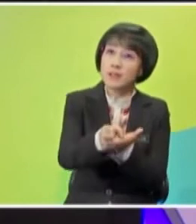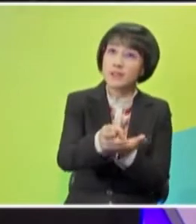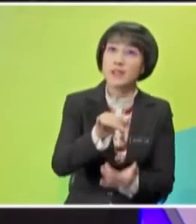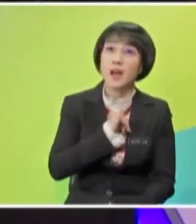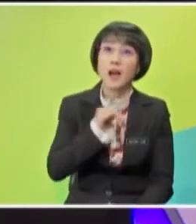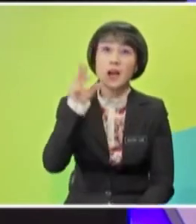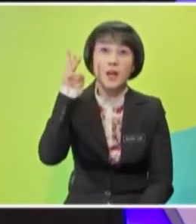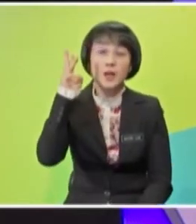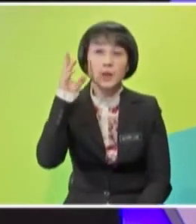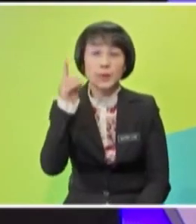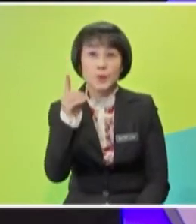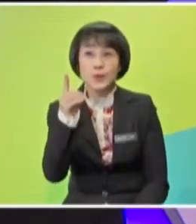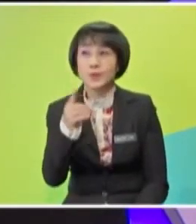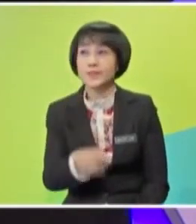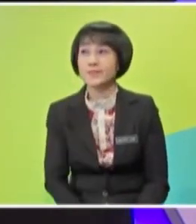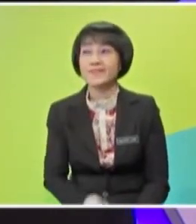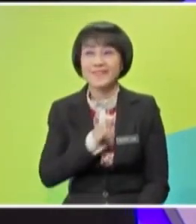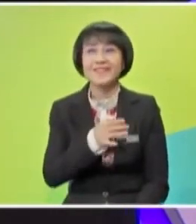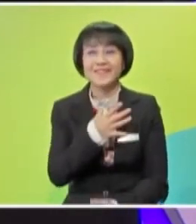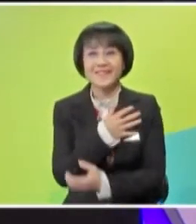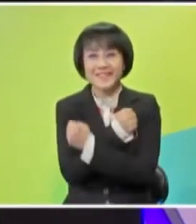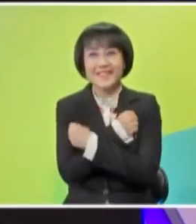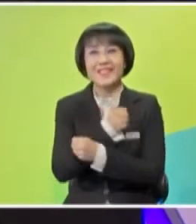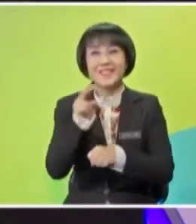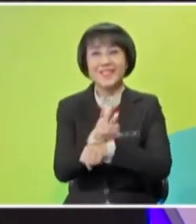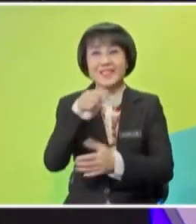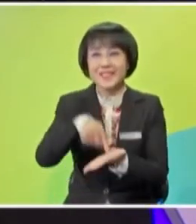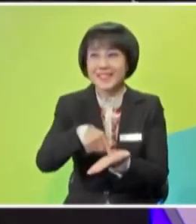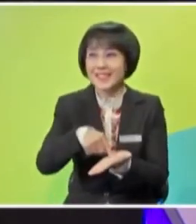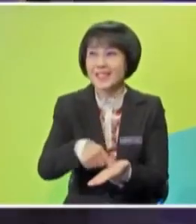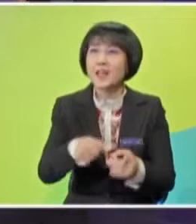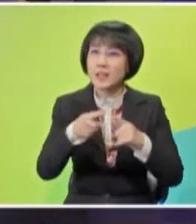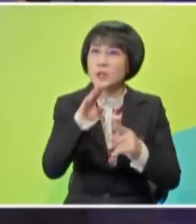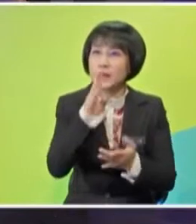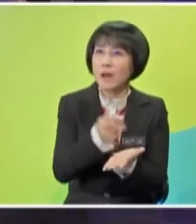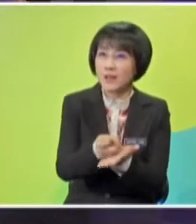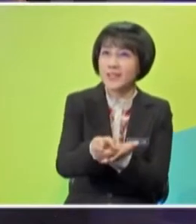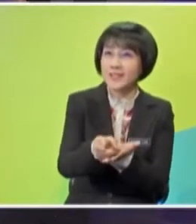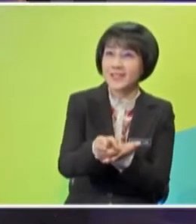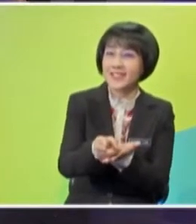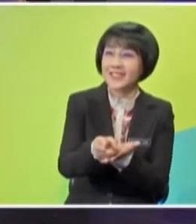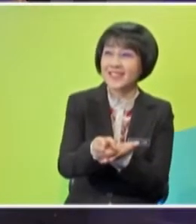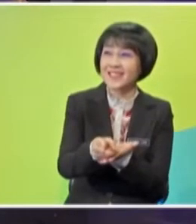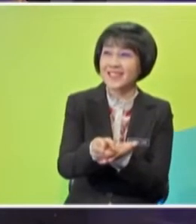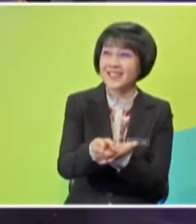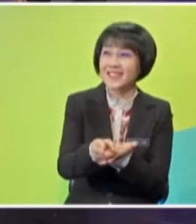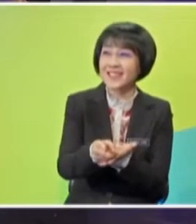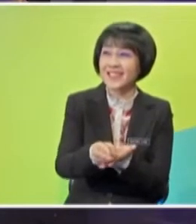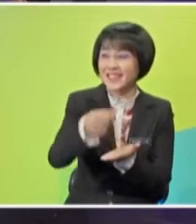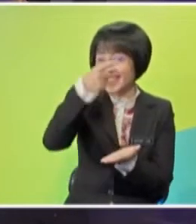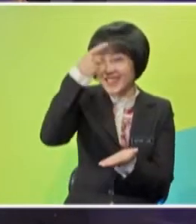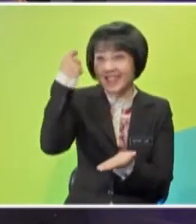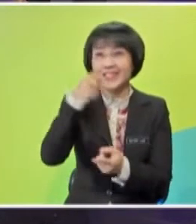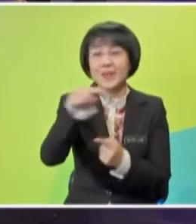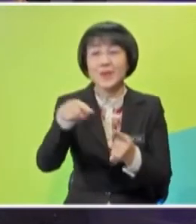I love to use this at school. Yeah, to be honest, because seemingly when